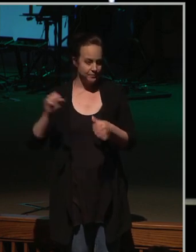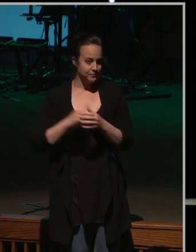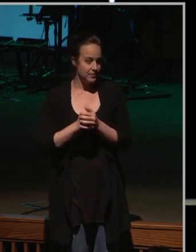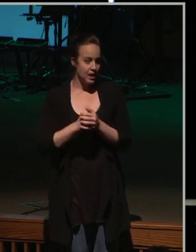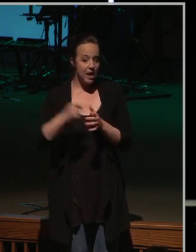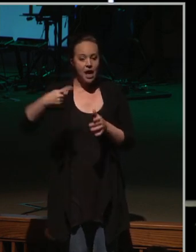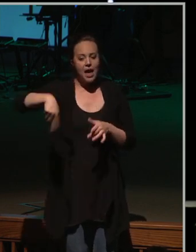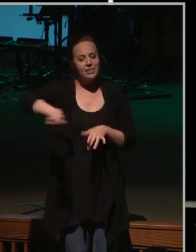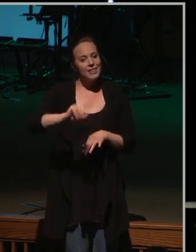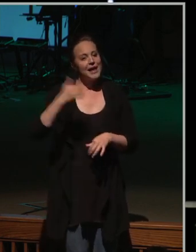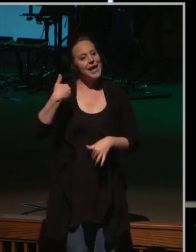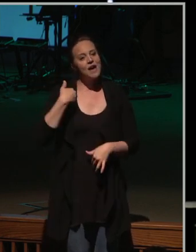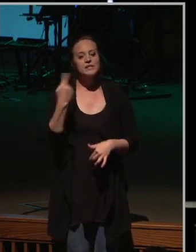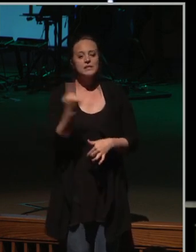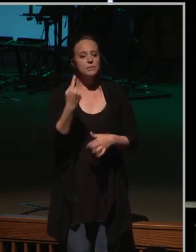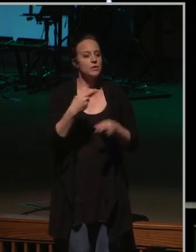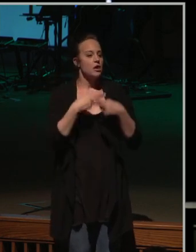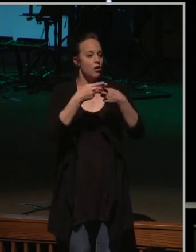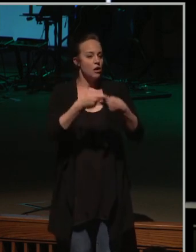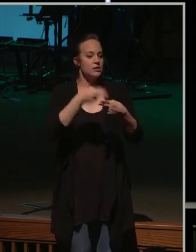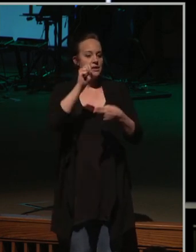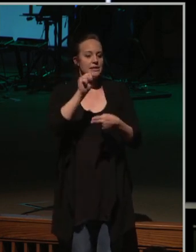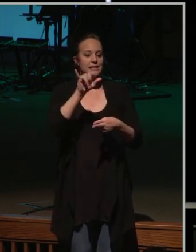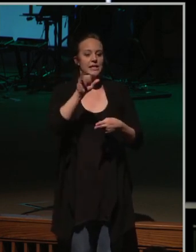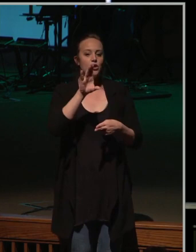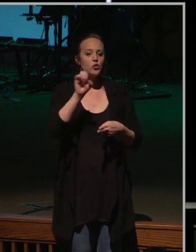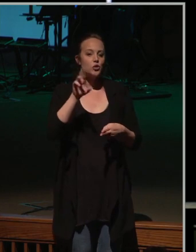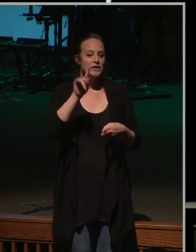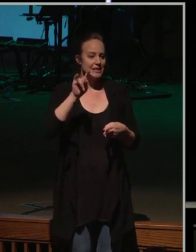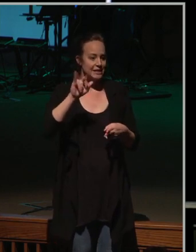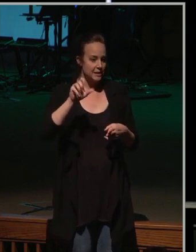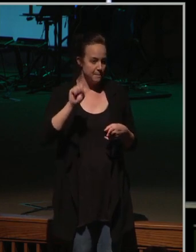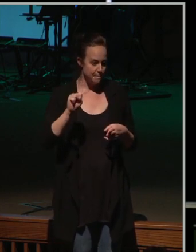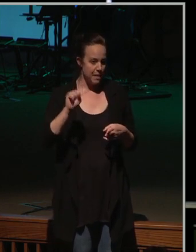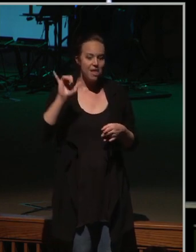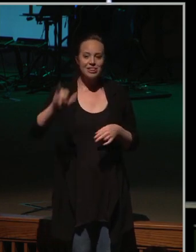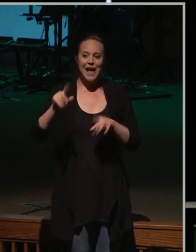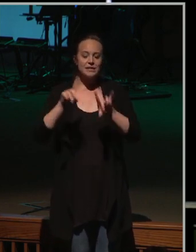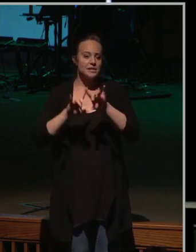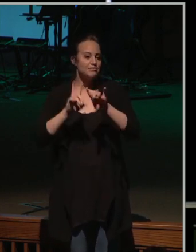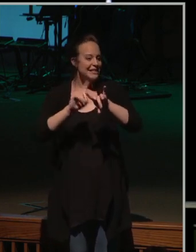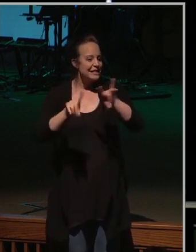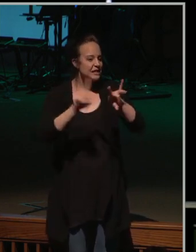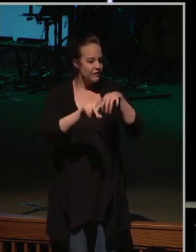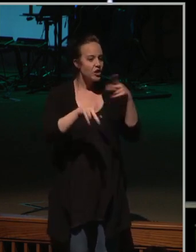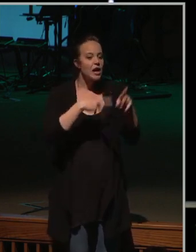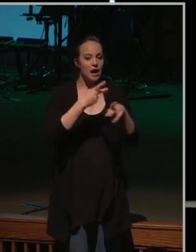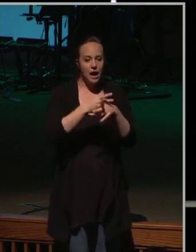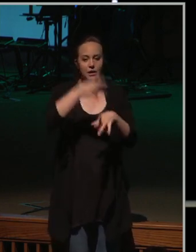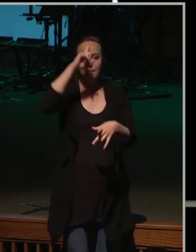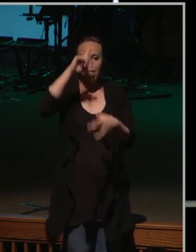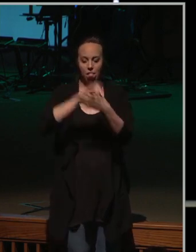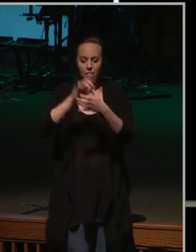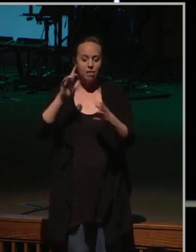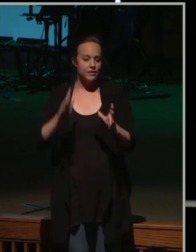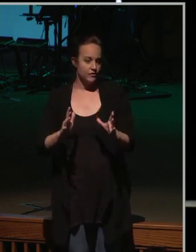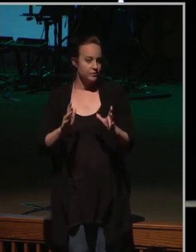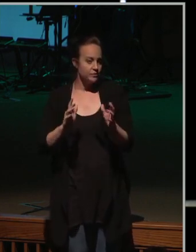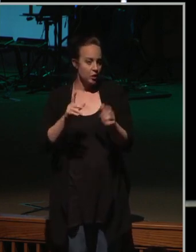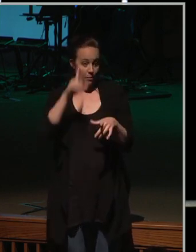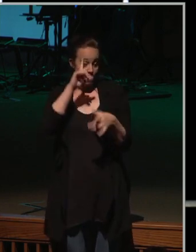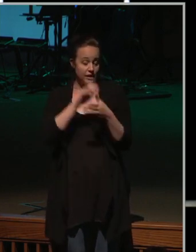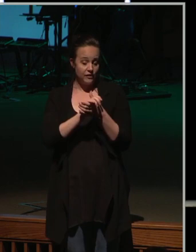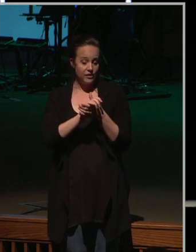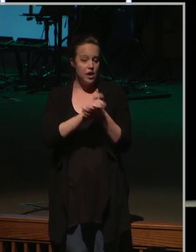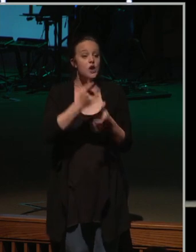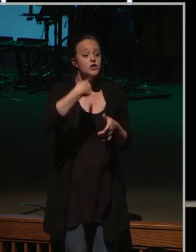call syncretism. So they had a variety of different belief systems and religions that were there. There was Judaism, there was this fledgling new thing of Christianity,